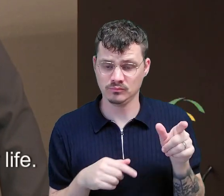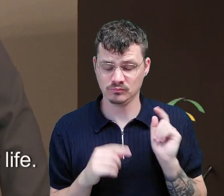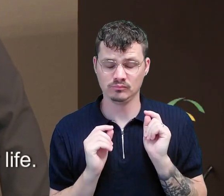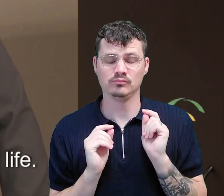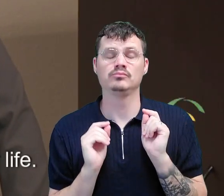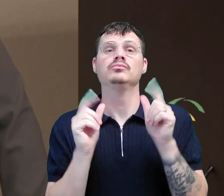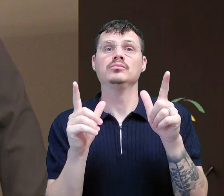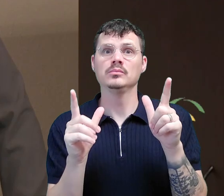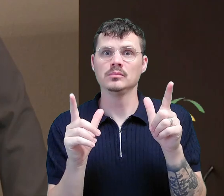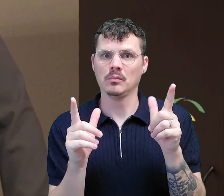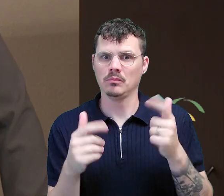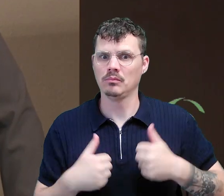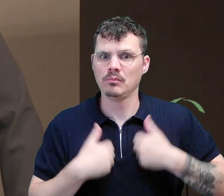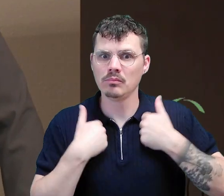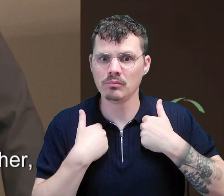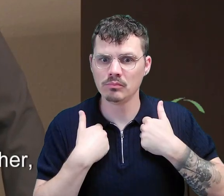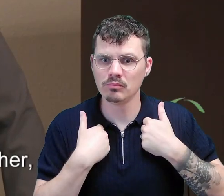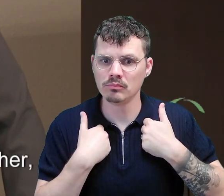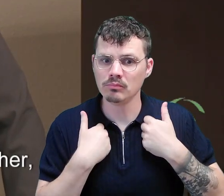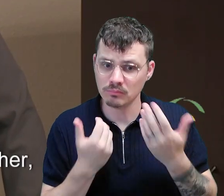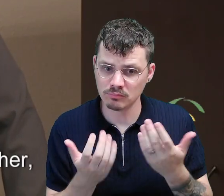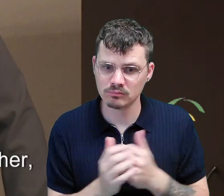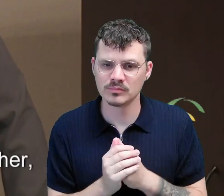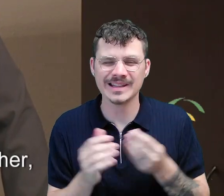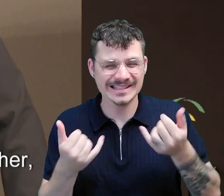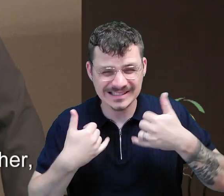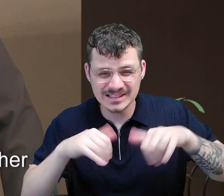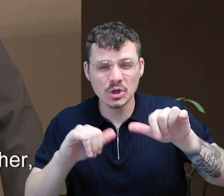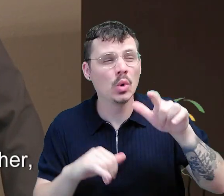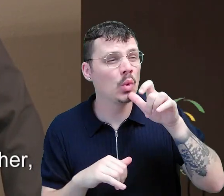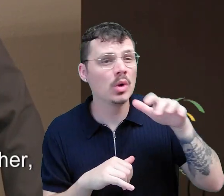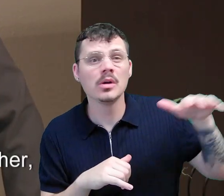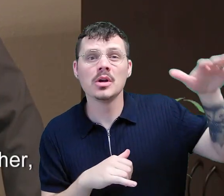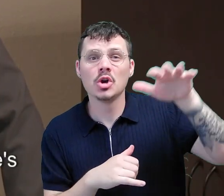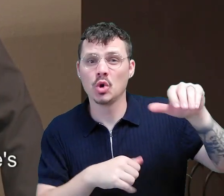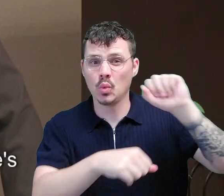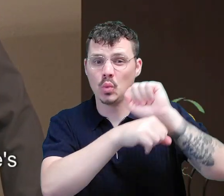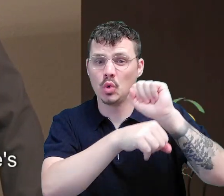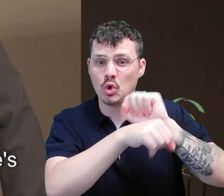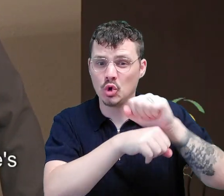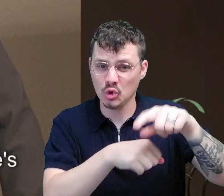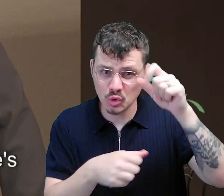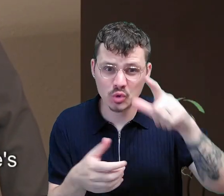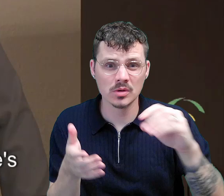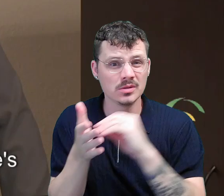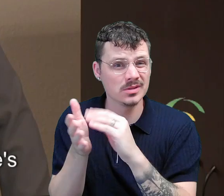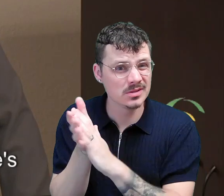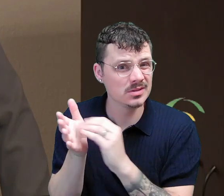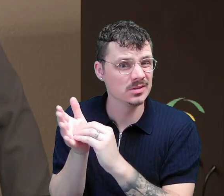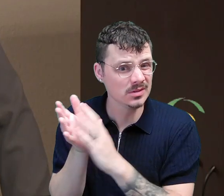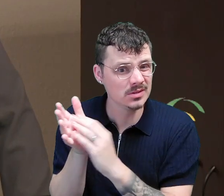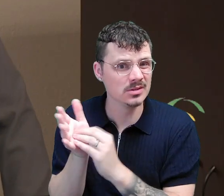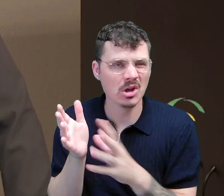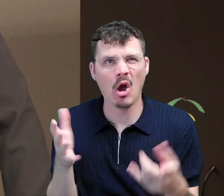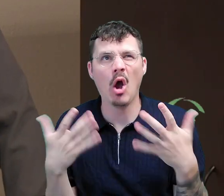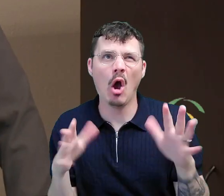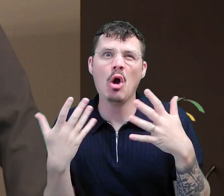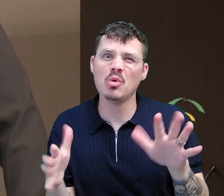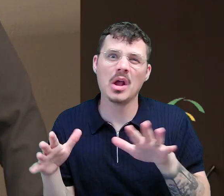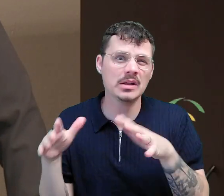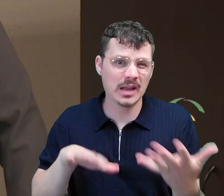she's living her life. And still the people that worked with her, who wrote those terrible things, she's already